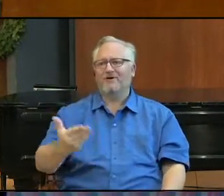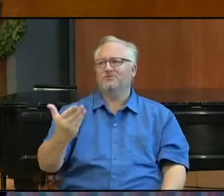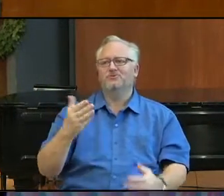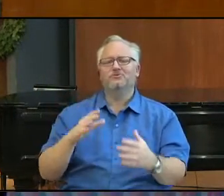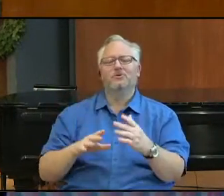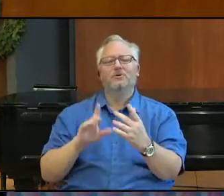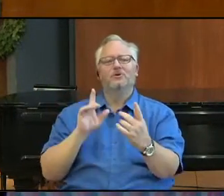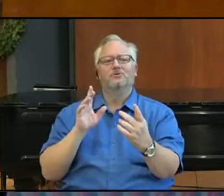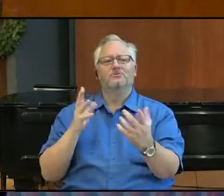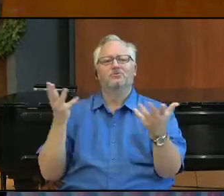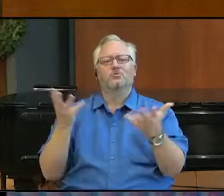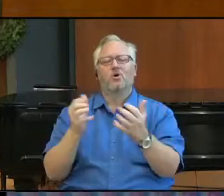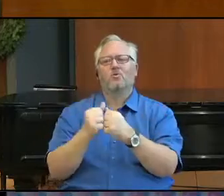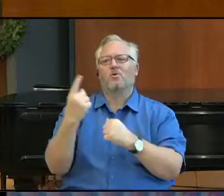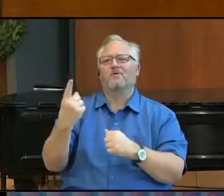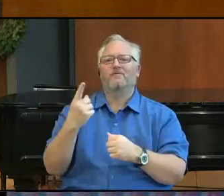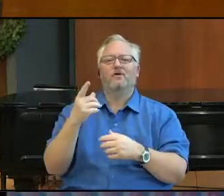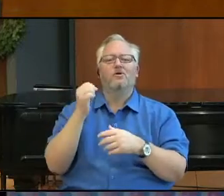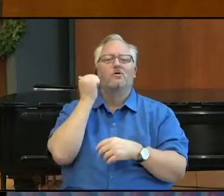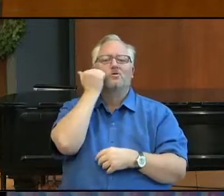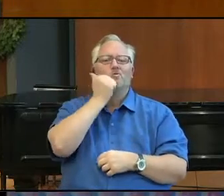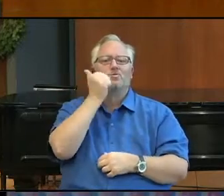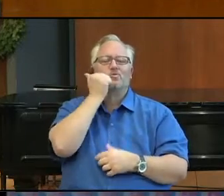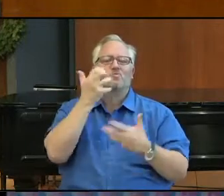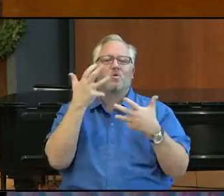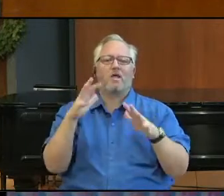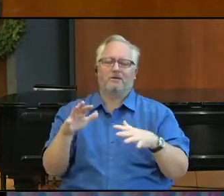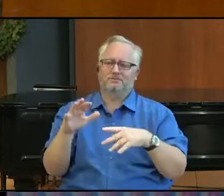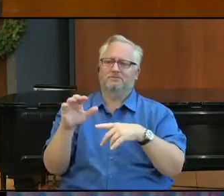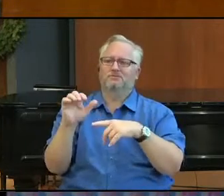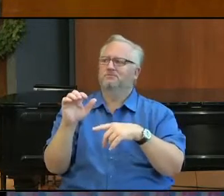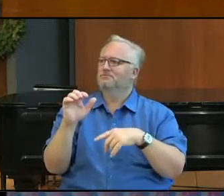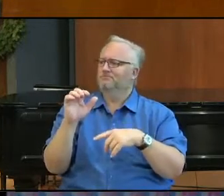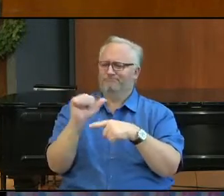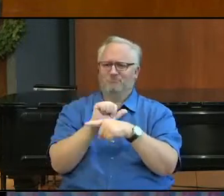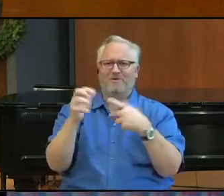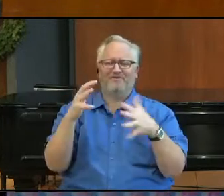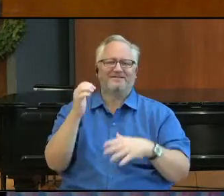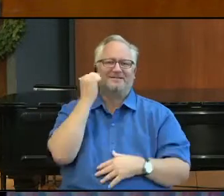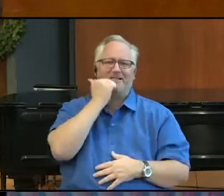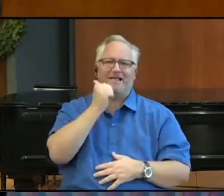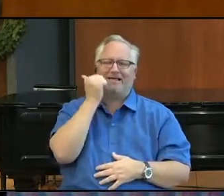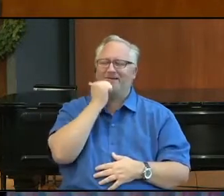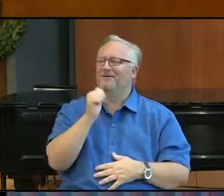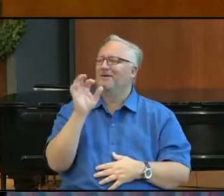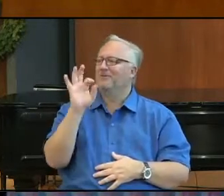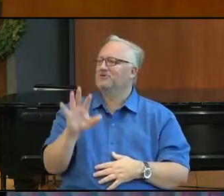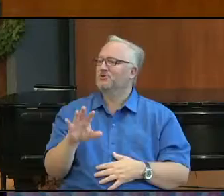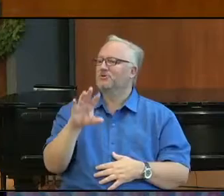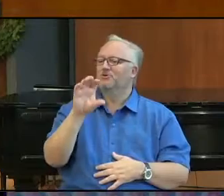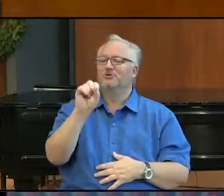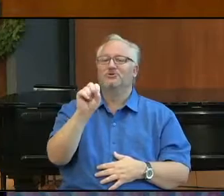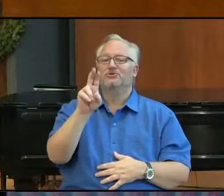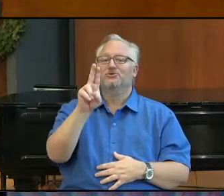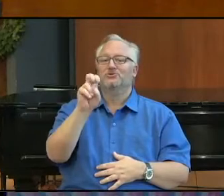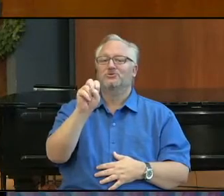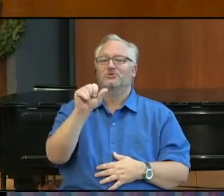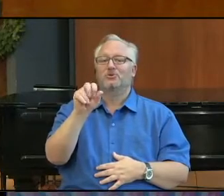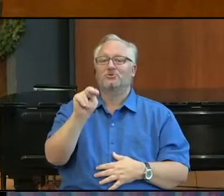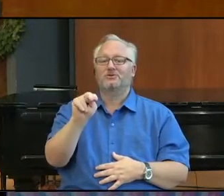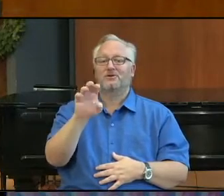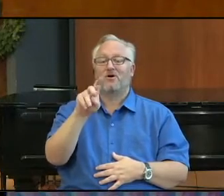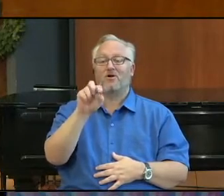with one of our trained lay ministers after the service. Susan Oliver is here with us and will be wearing a colorful